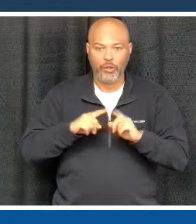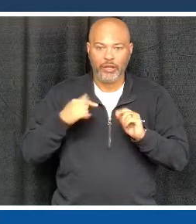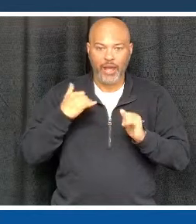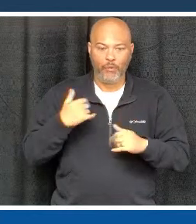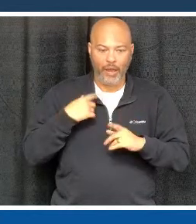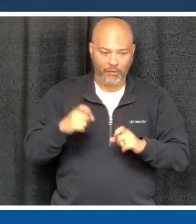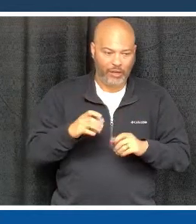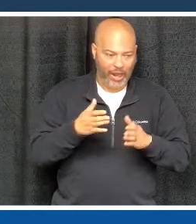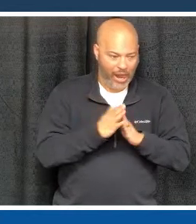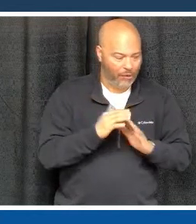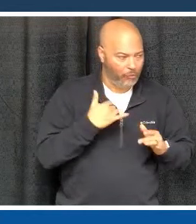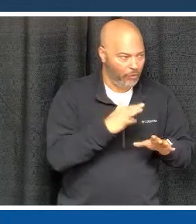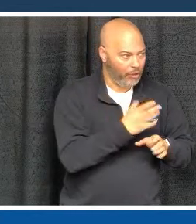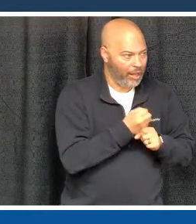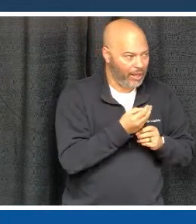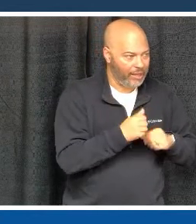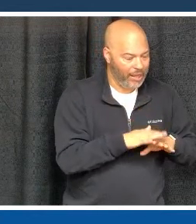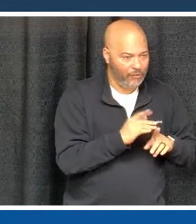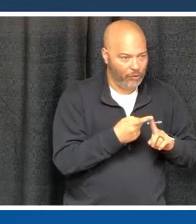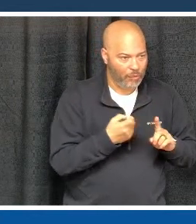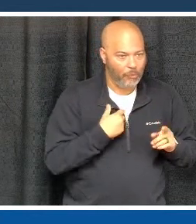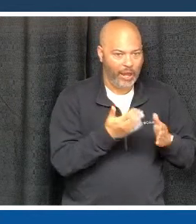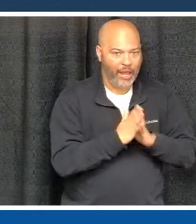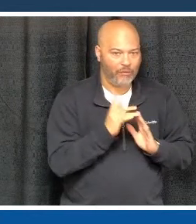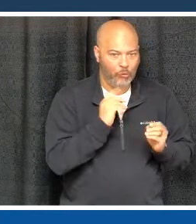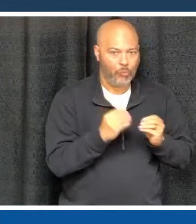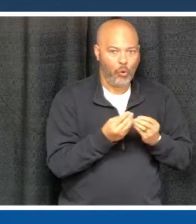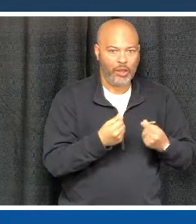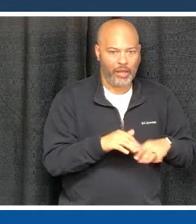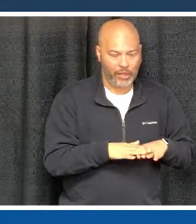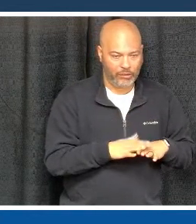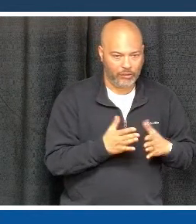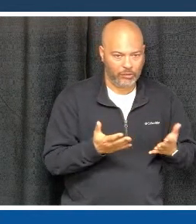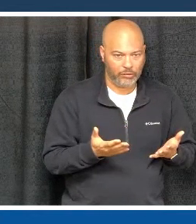property owners that we've already acquired land from, and we're asking for more land.